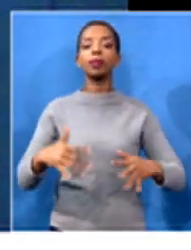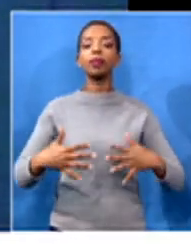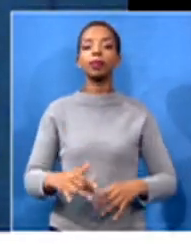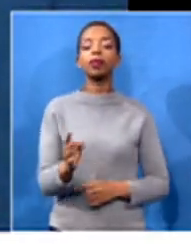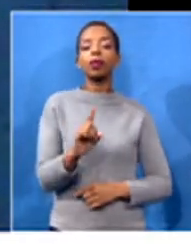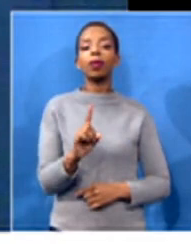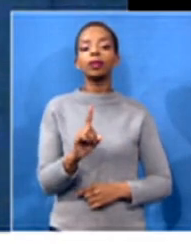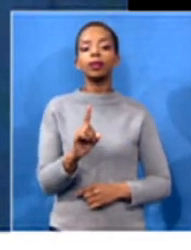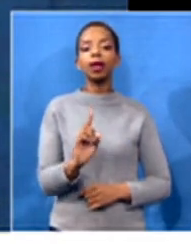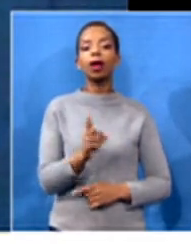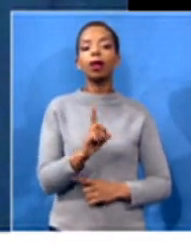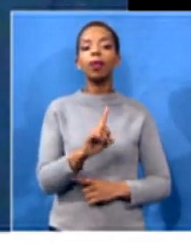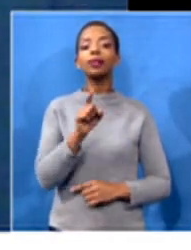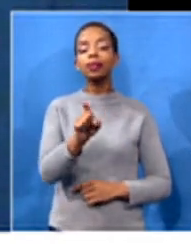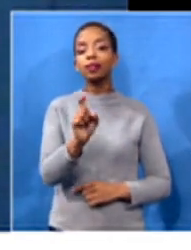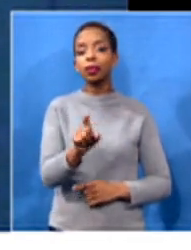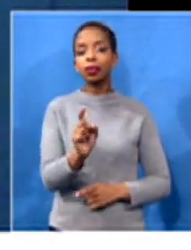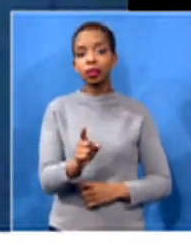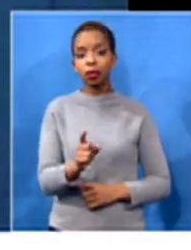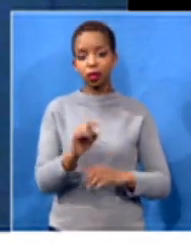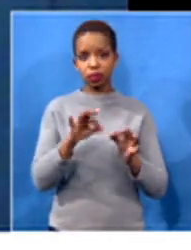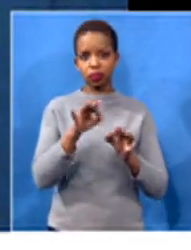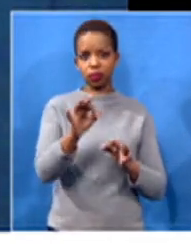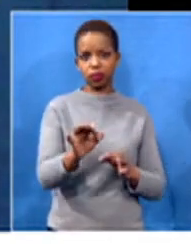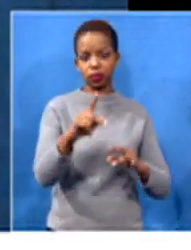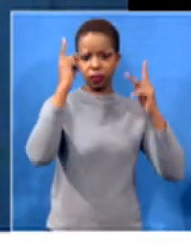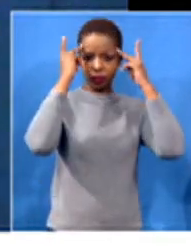worthwhile and whose knowledge is most worthwhile.